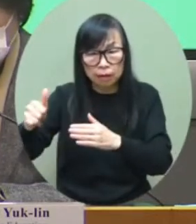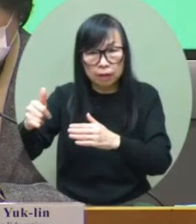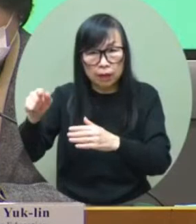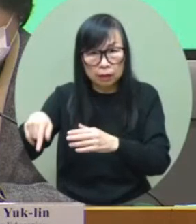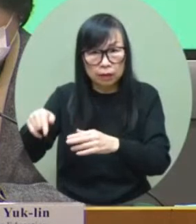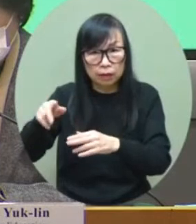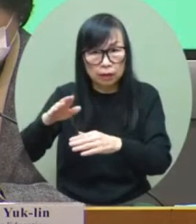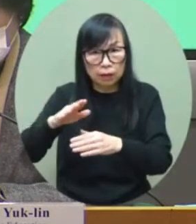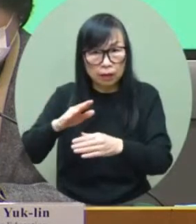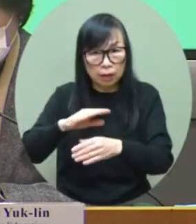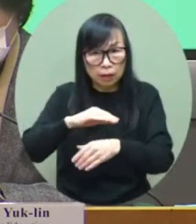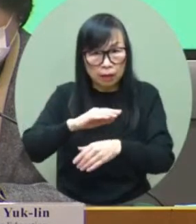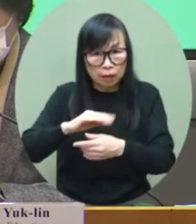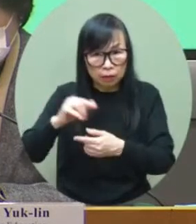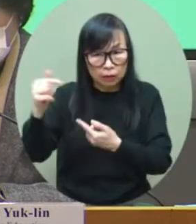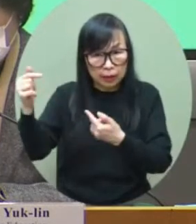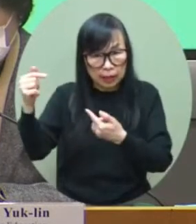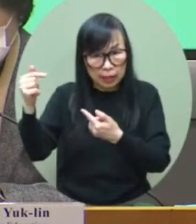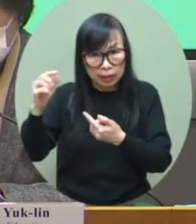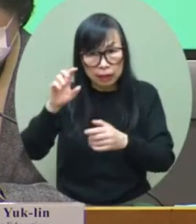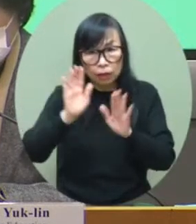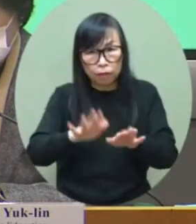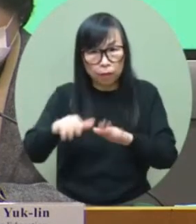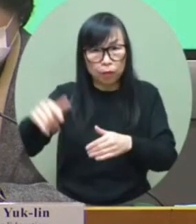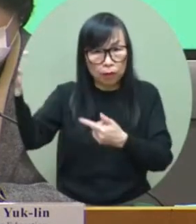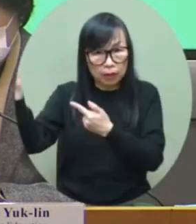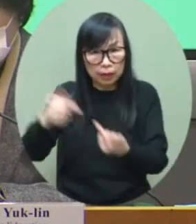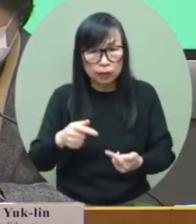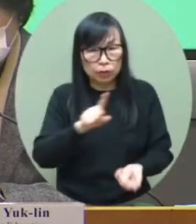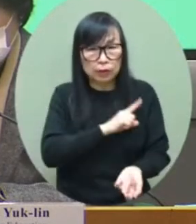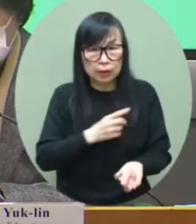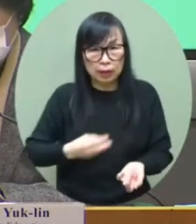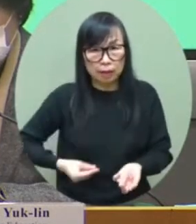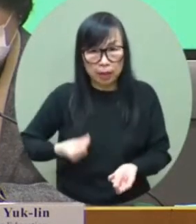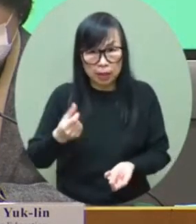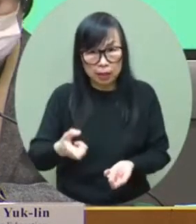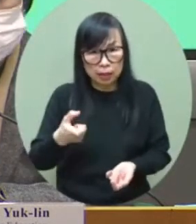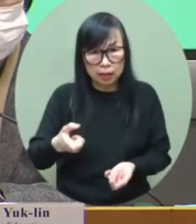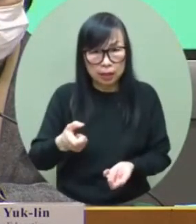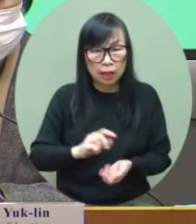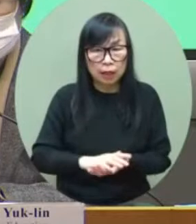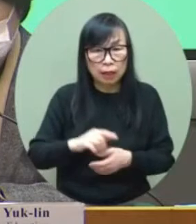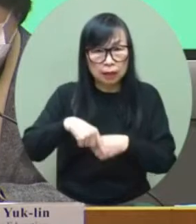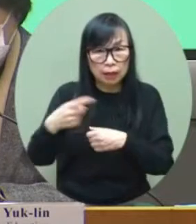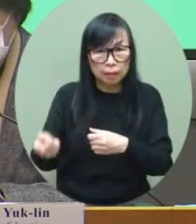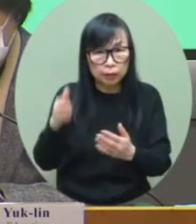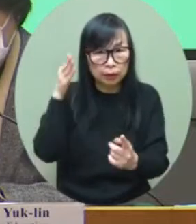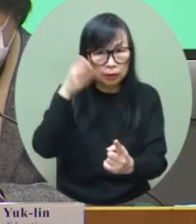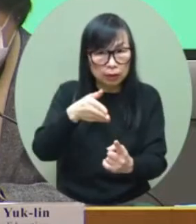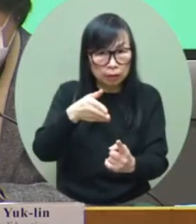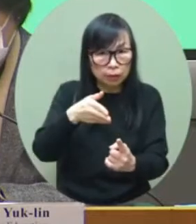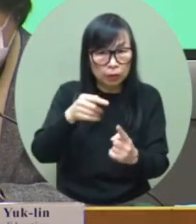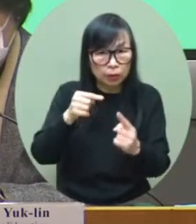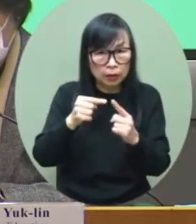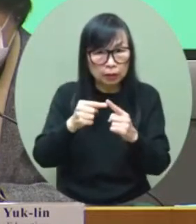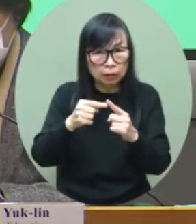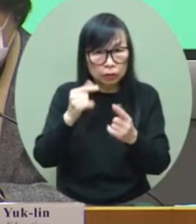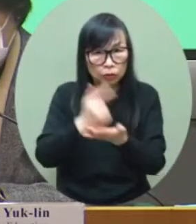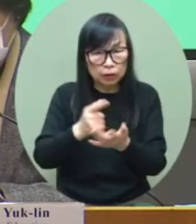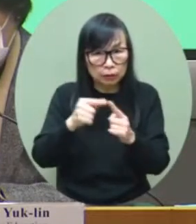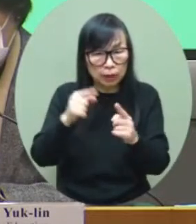PCR tests before departure. So we have to maintain the service. It's a paid service. And then